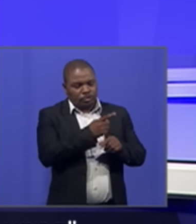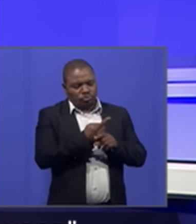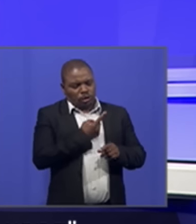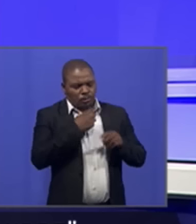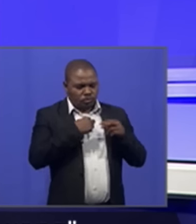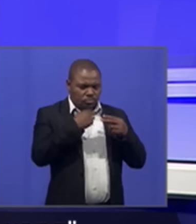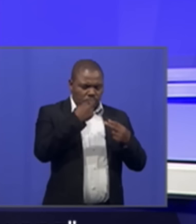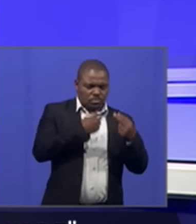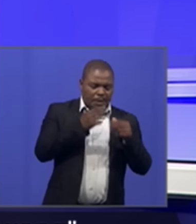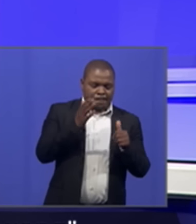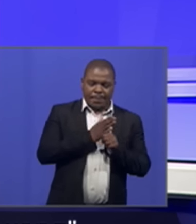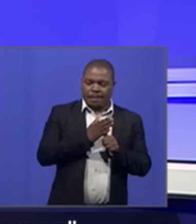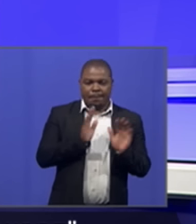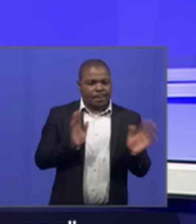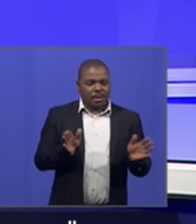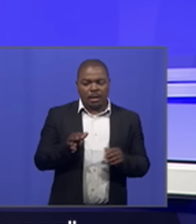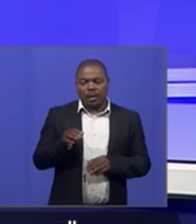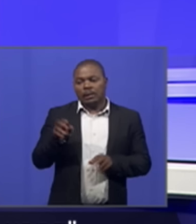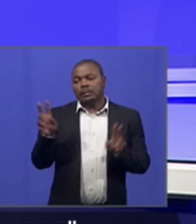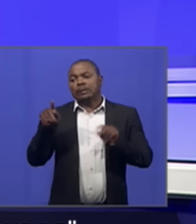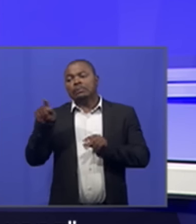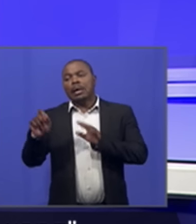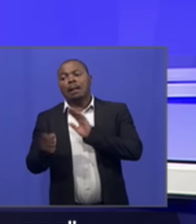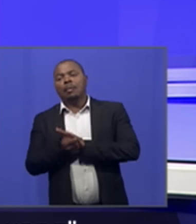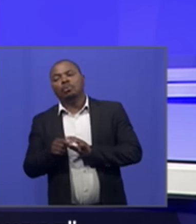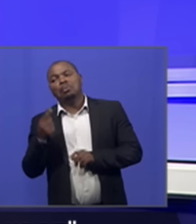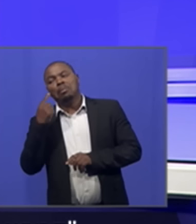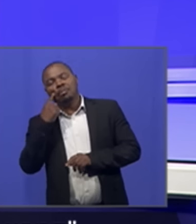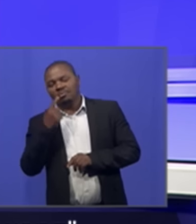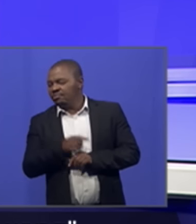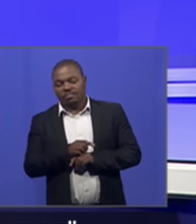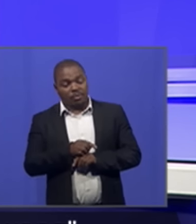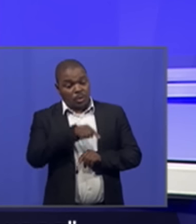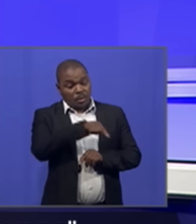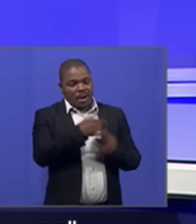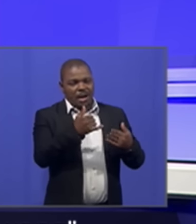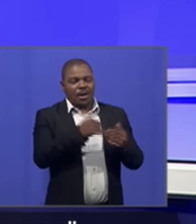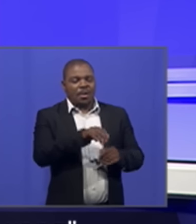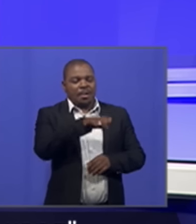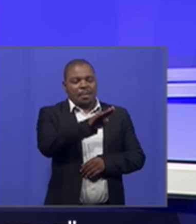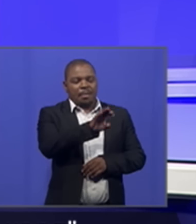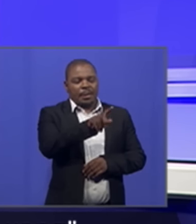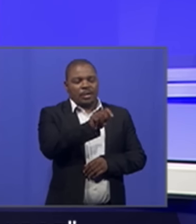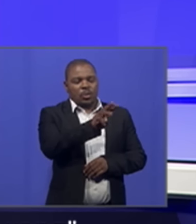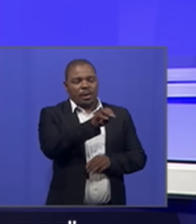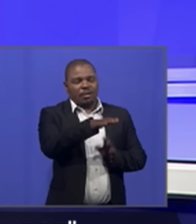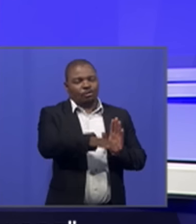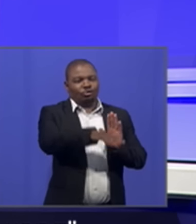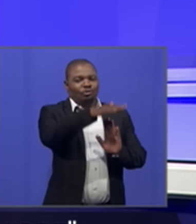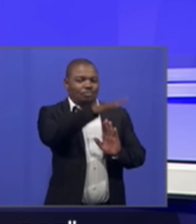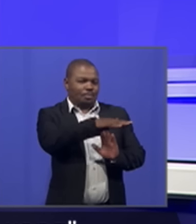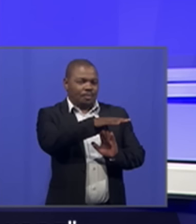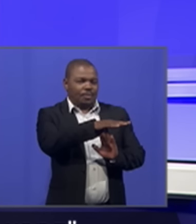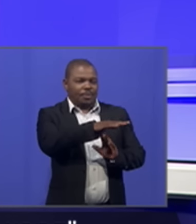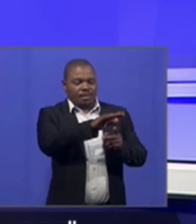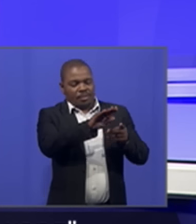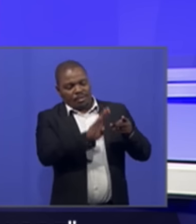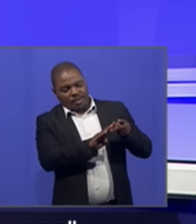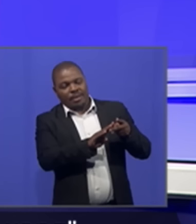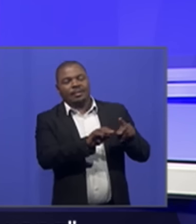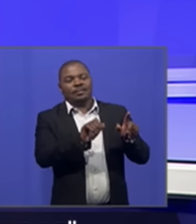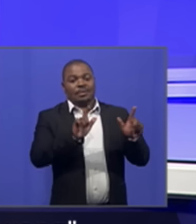sa Kaizer Chiefs. Gabjale Pirates e ntlhoraneng ya league ya Betway go a latela Mamelodi Sundowns. Le ge go le bjalo